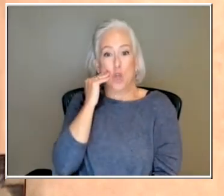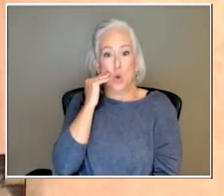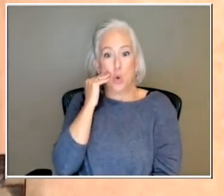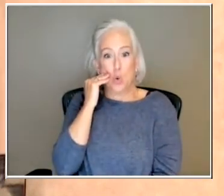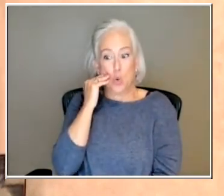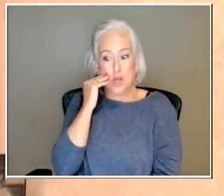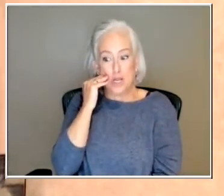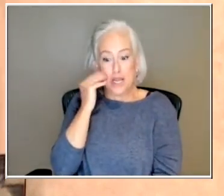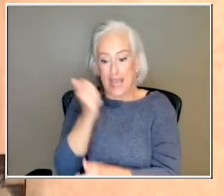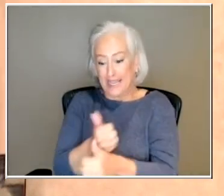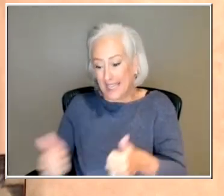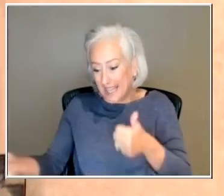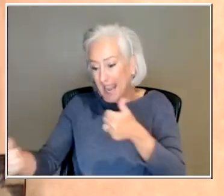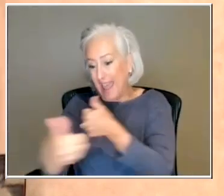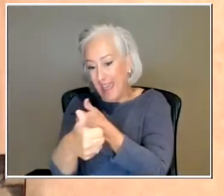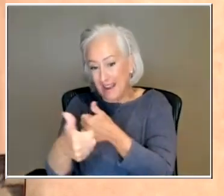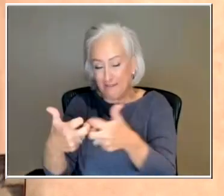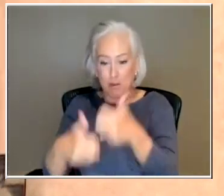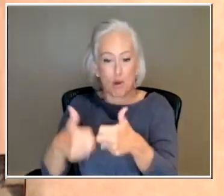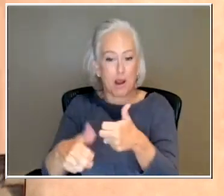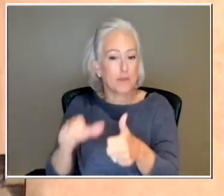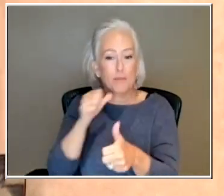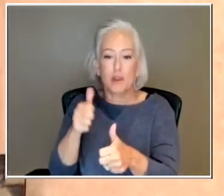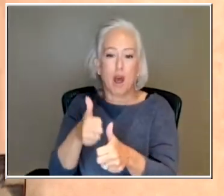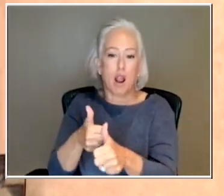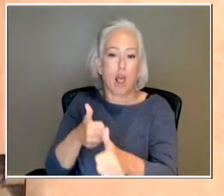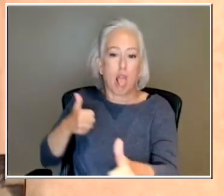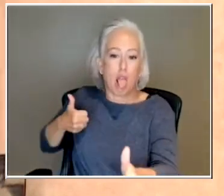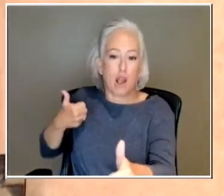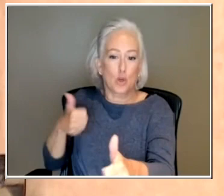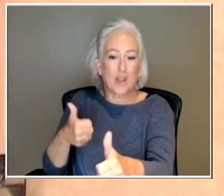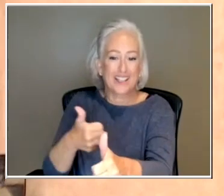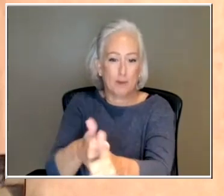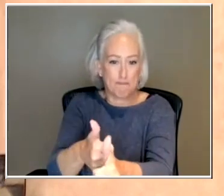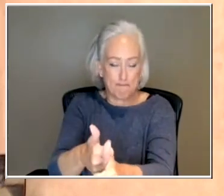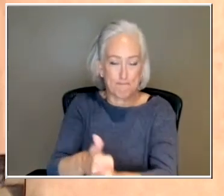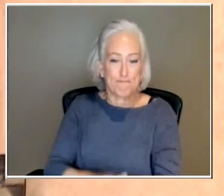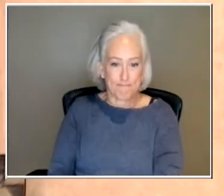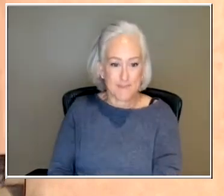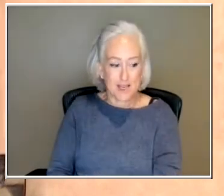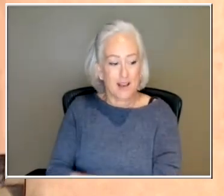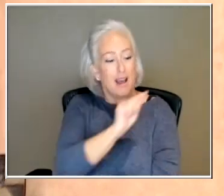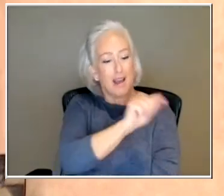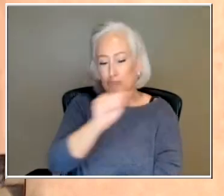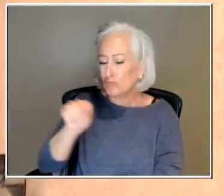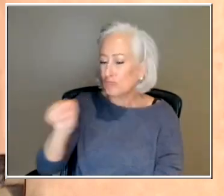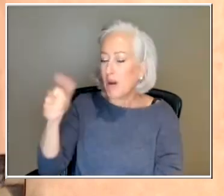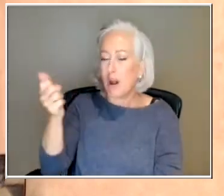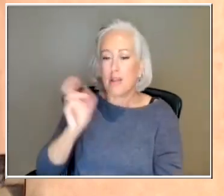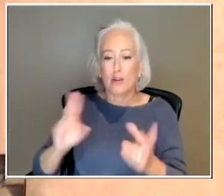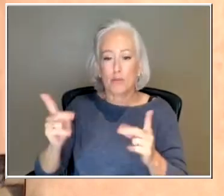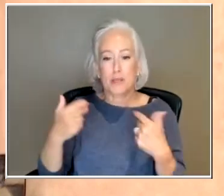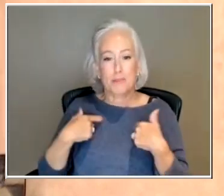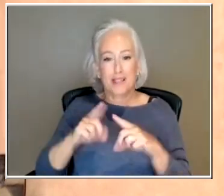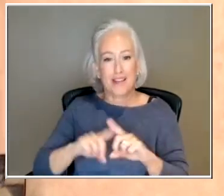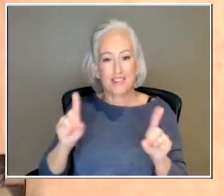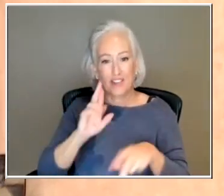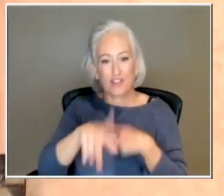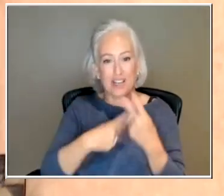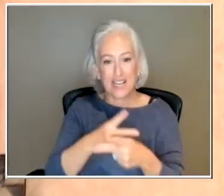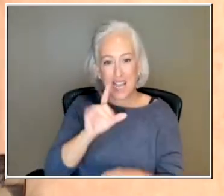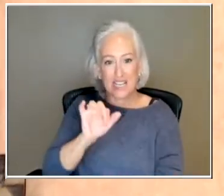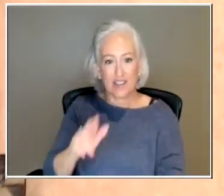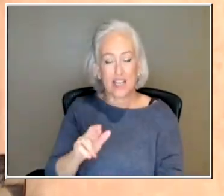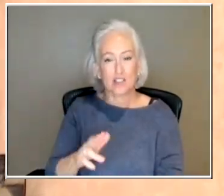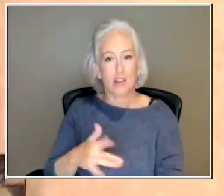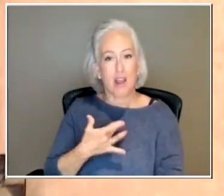it. So being out on the field with everybody else and others that have different types of cancers, that was pretty humbling to be out